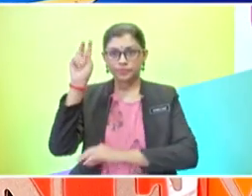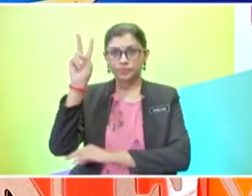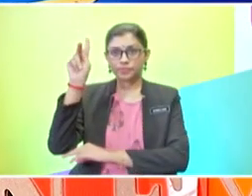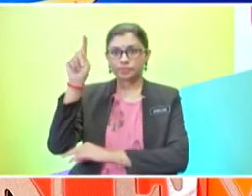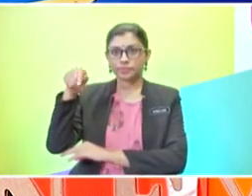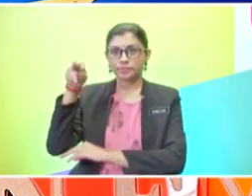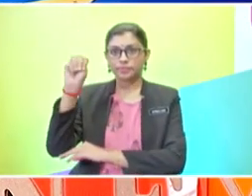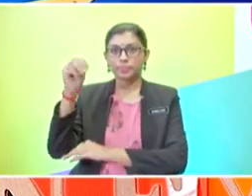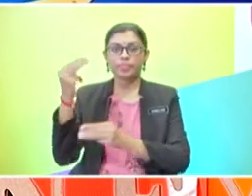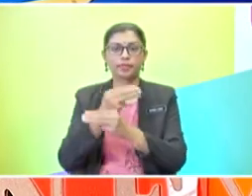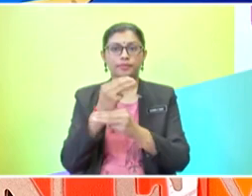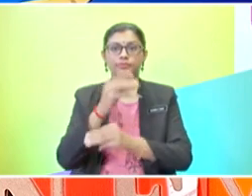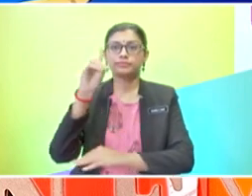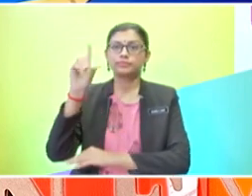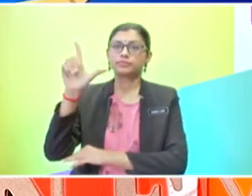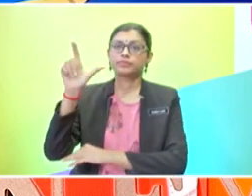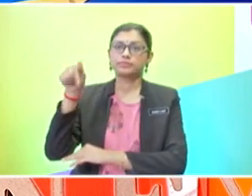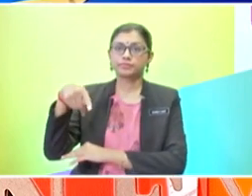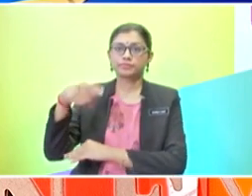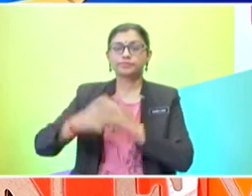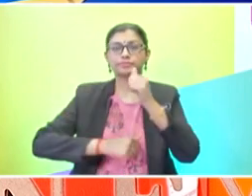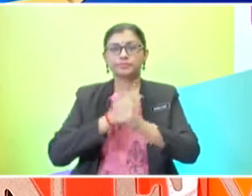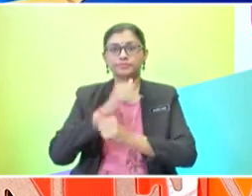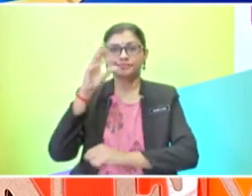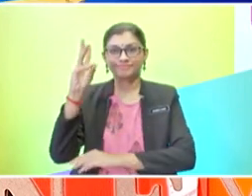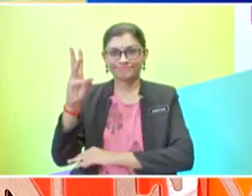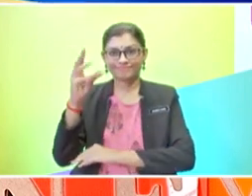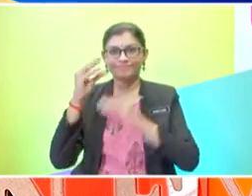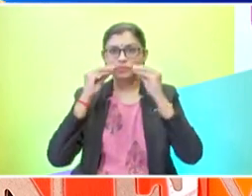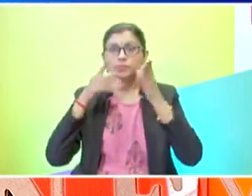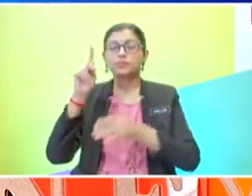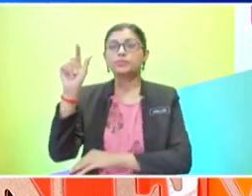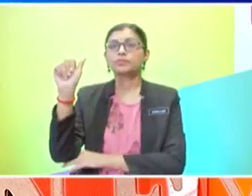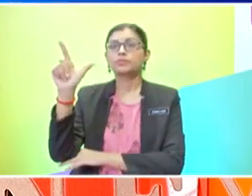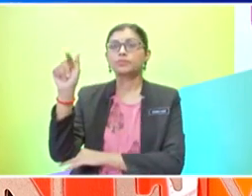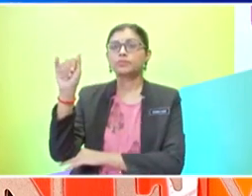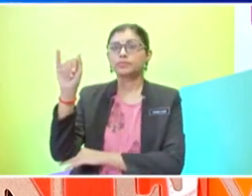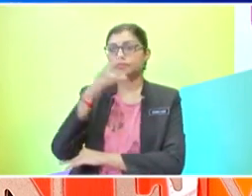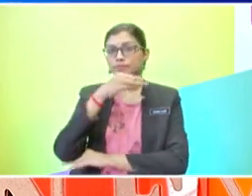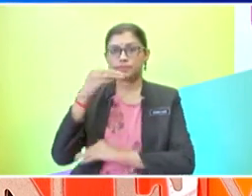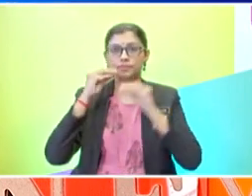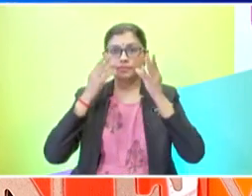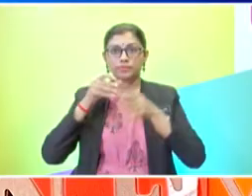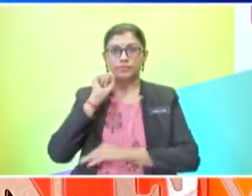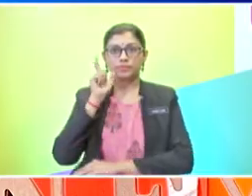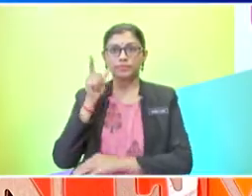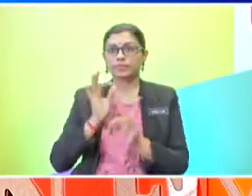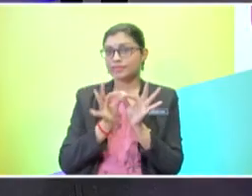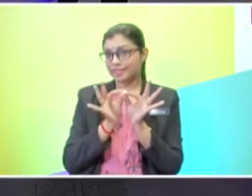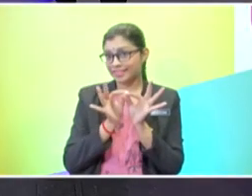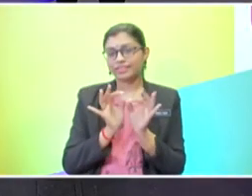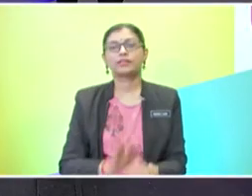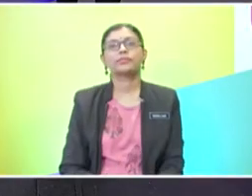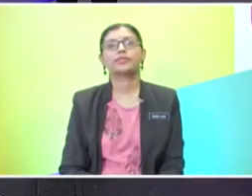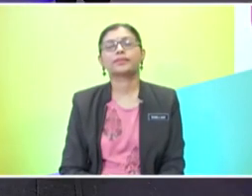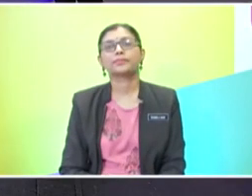today is Mathematics DLP Year 6 together with Teacher Kalai as well as Teacher Shamila as our sign language interpreter. So teacher, what are we going to